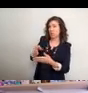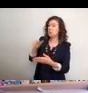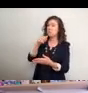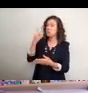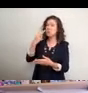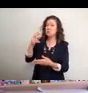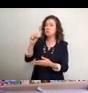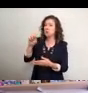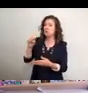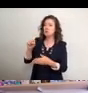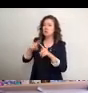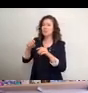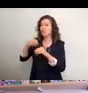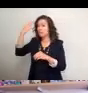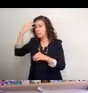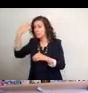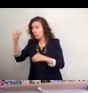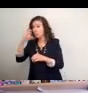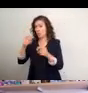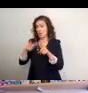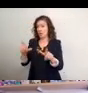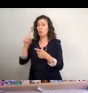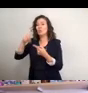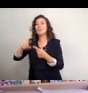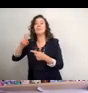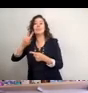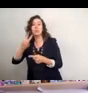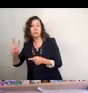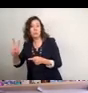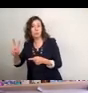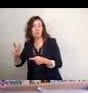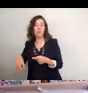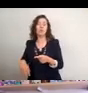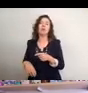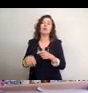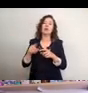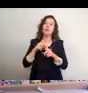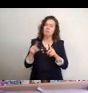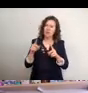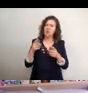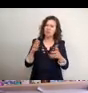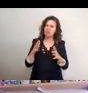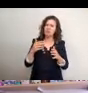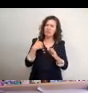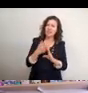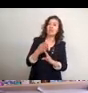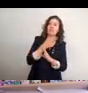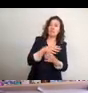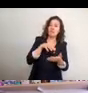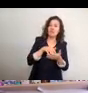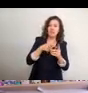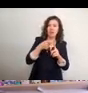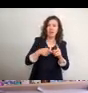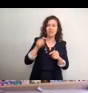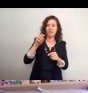differences in memory and language skills until the 2nd year of life. There had been a previous study by Tomolsky and Moore